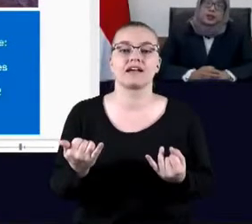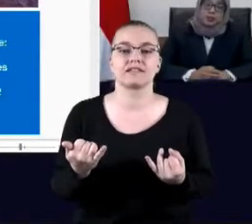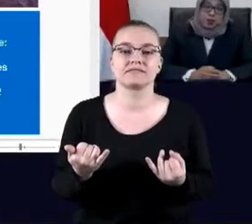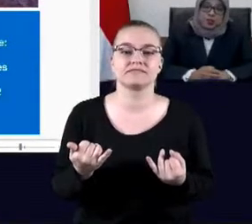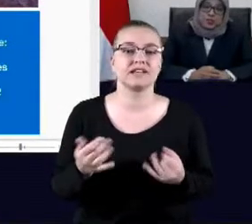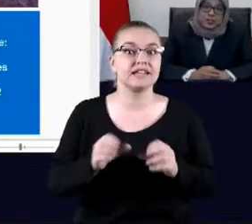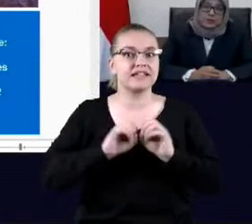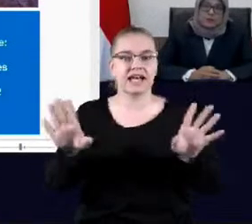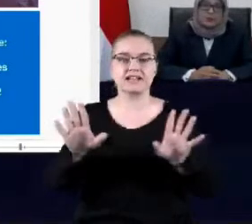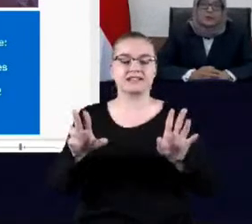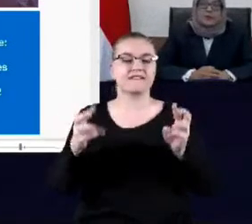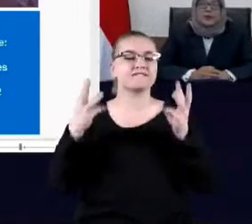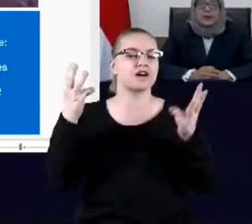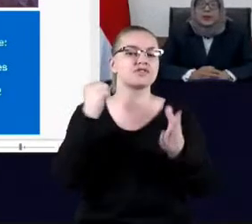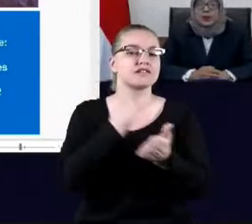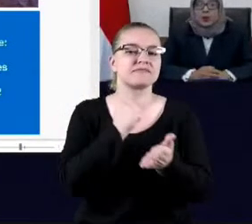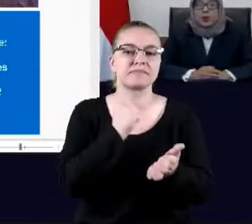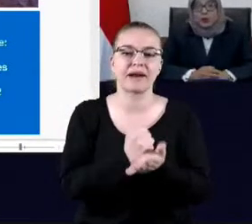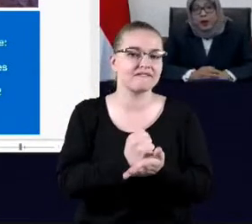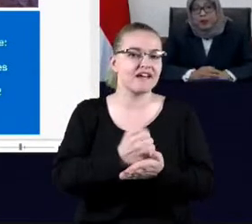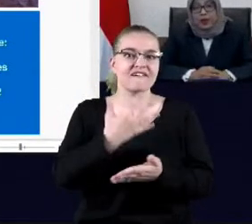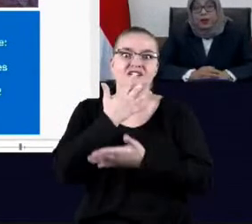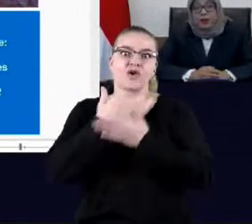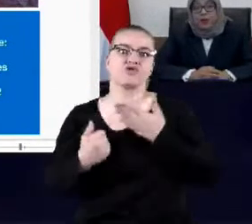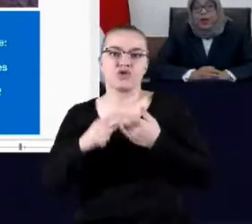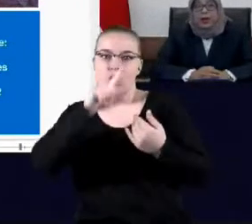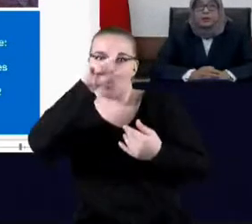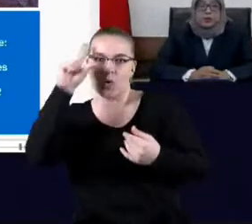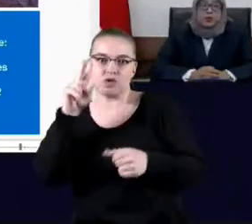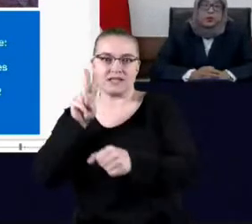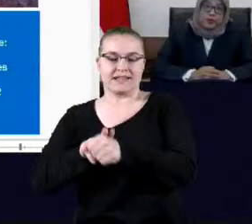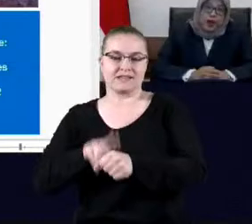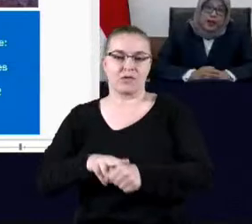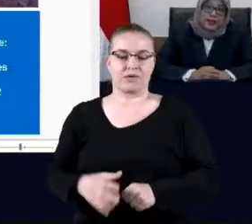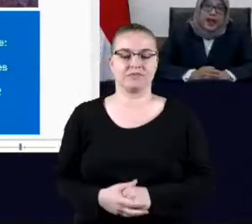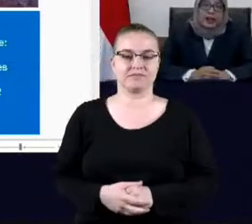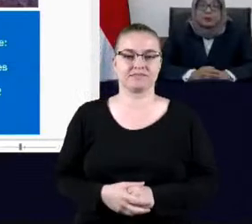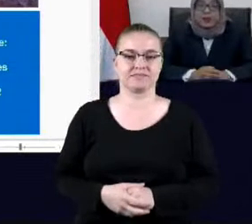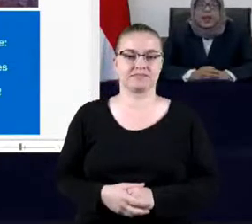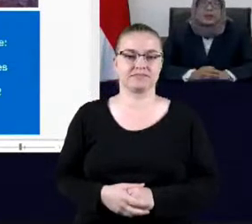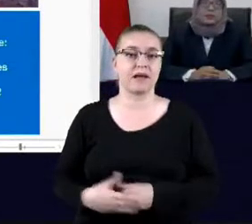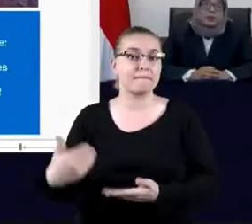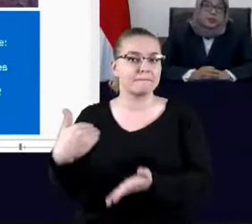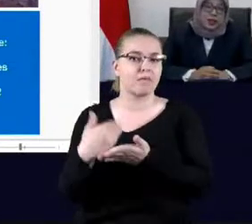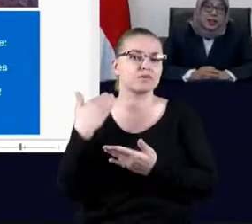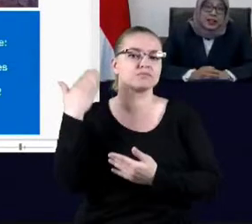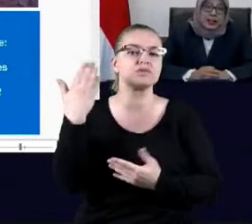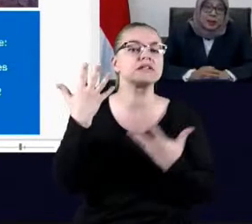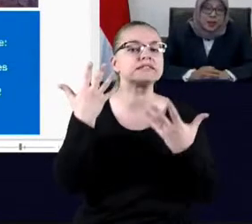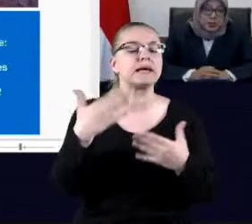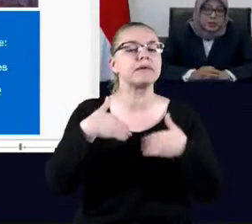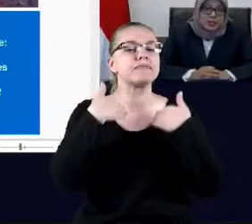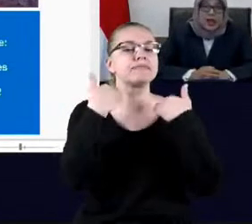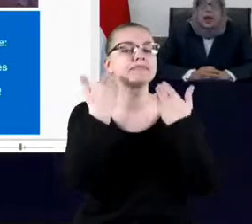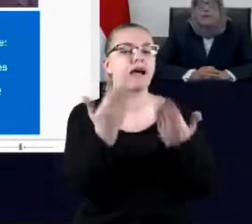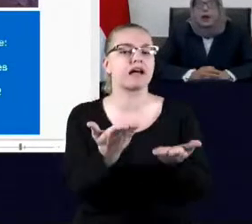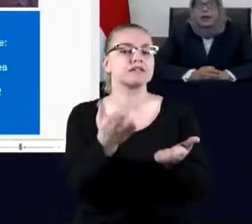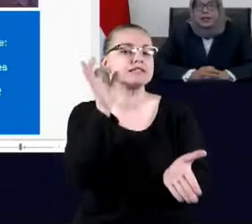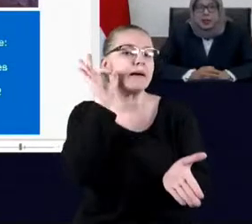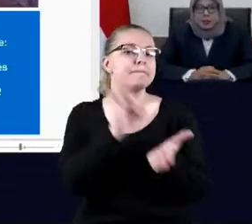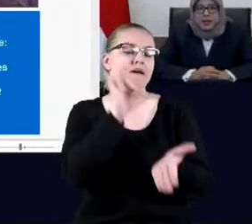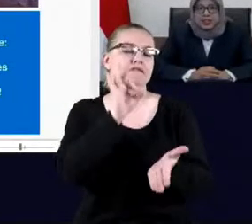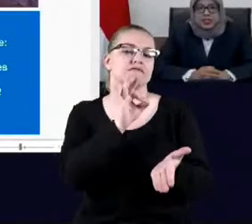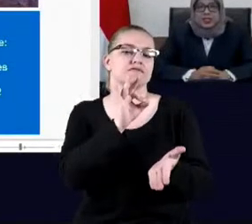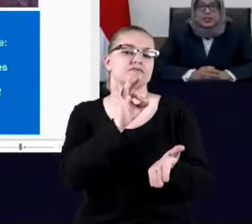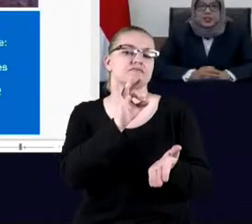developing human resources. With welfare, we aim to provide dynamic and personal data management